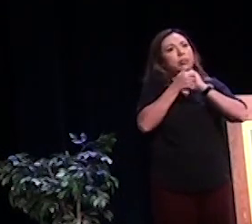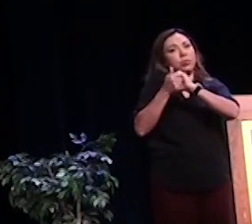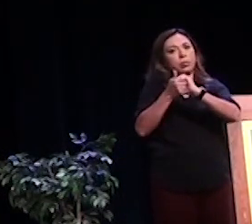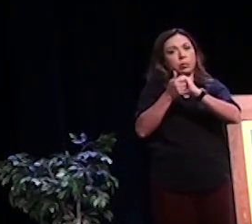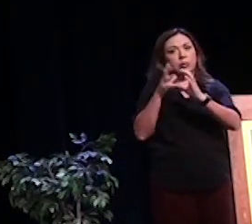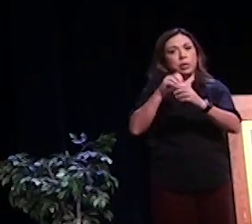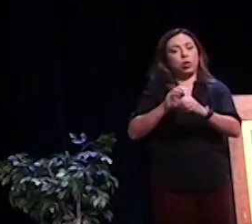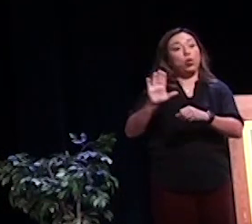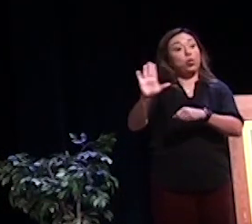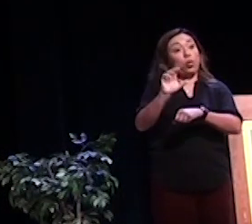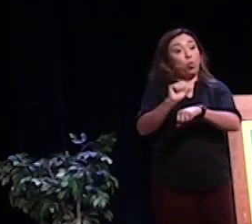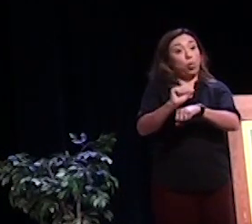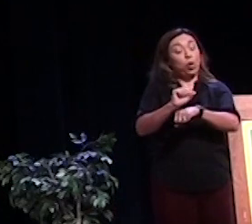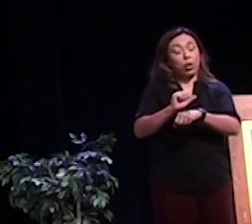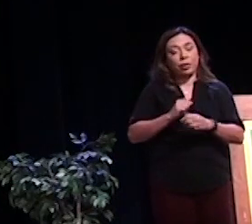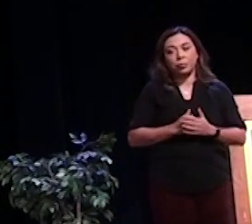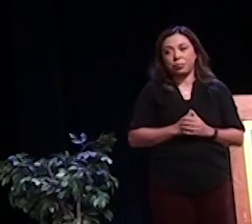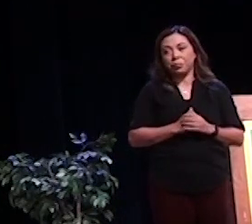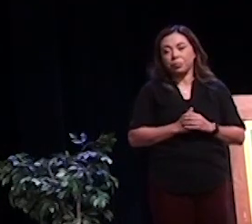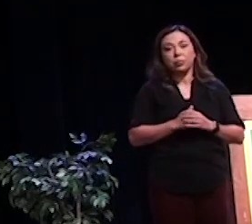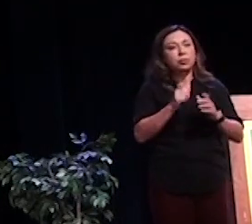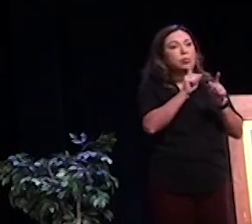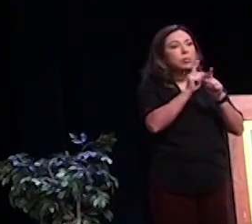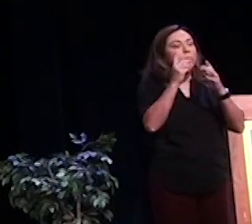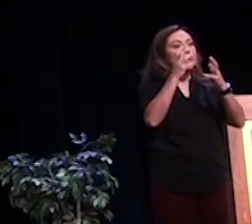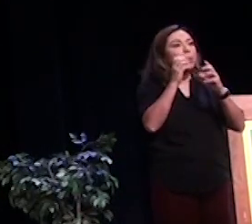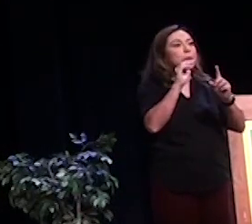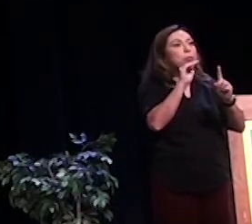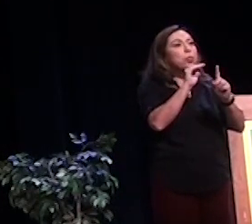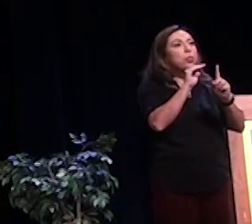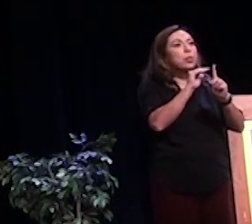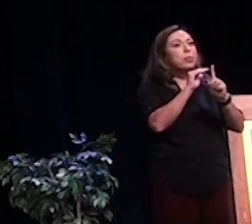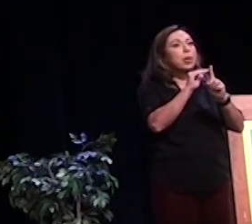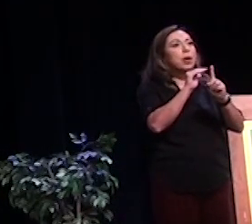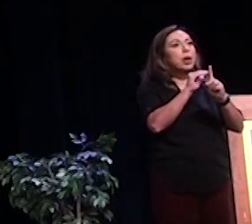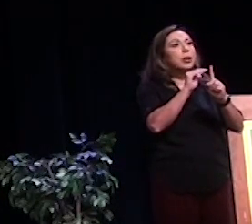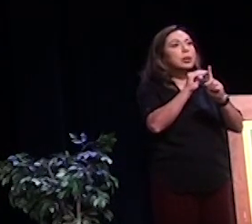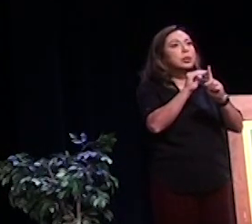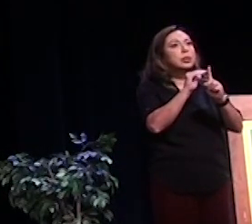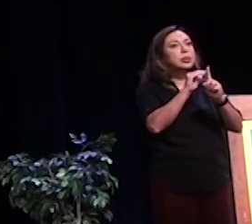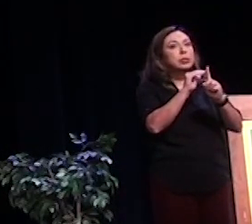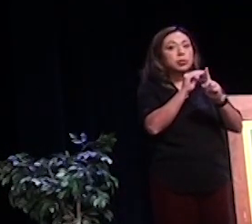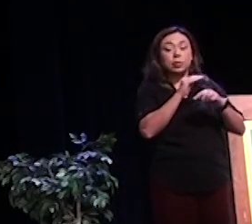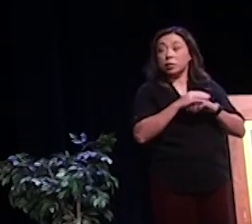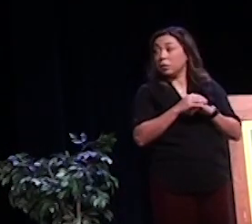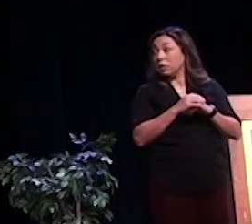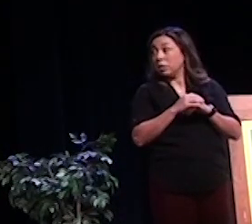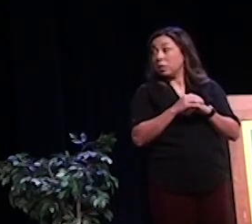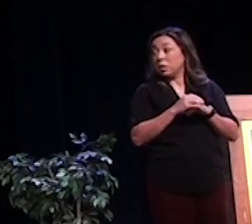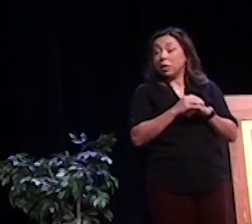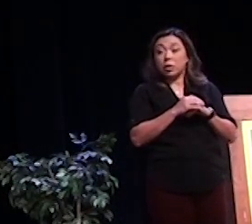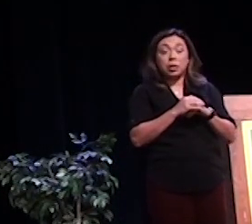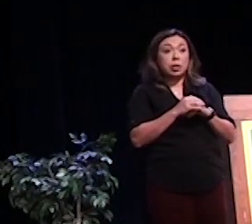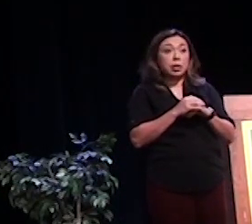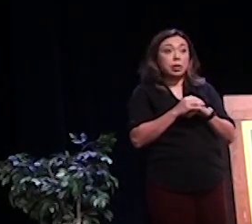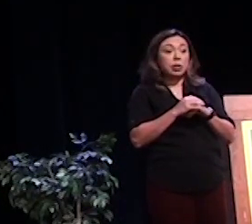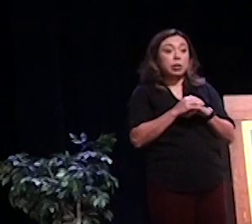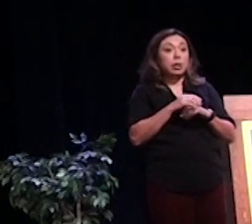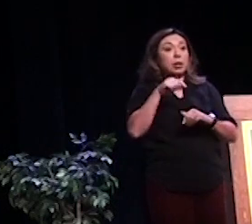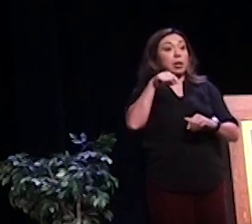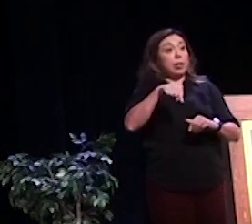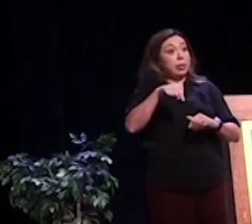work. I wanted to also remind the attendees here that this is intended to